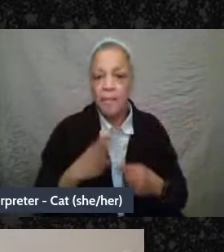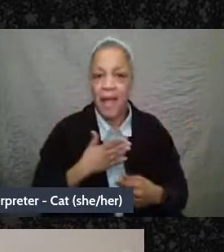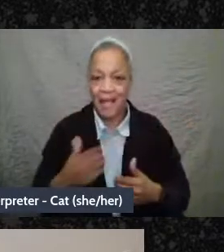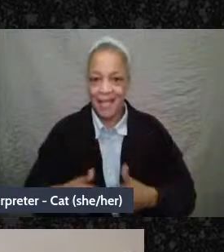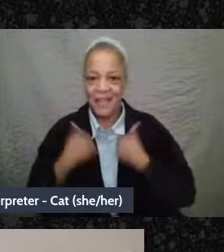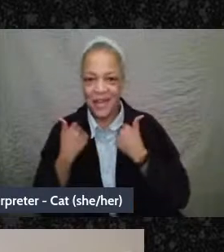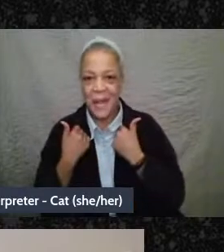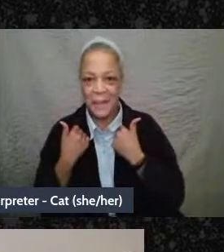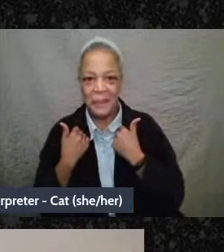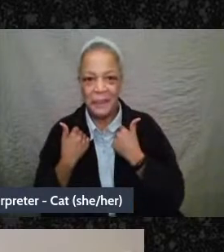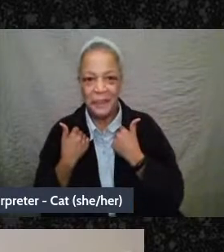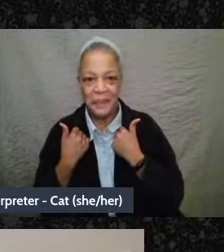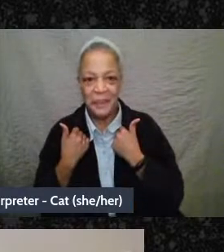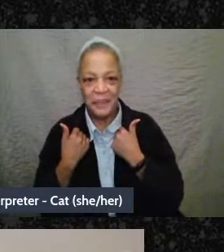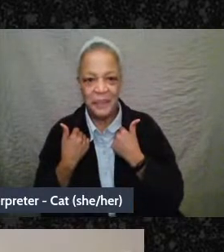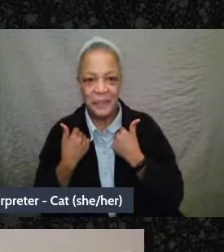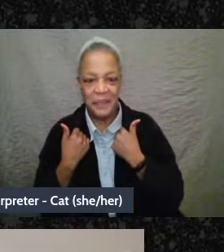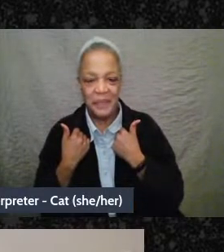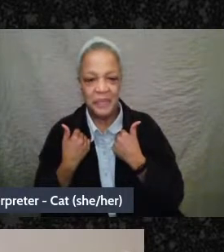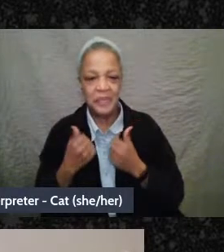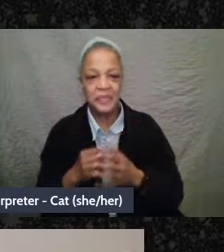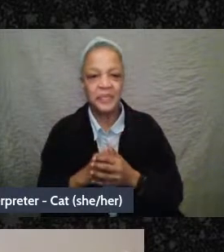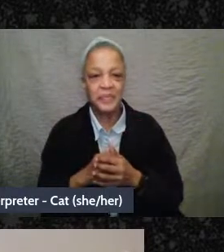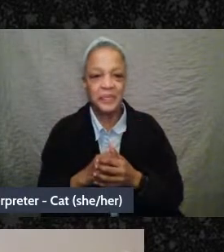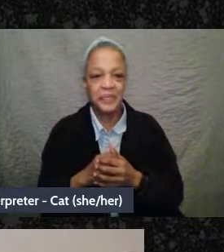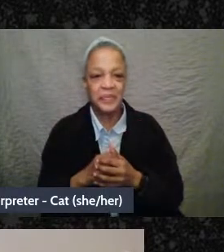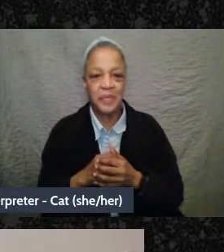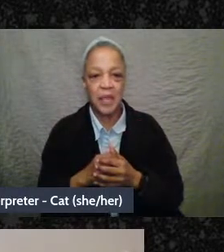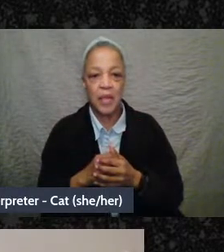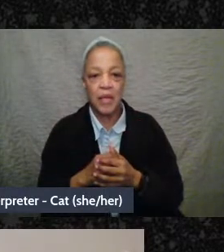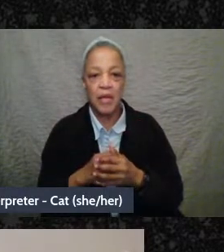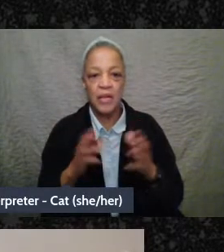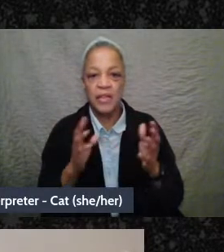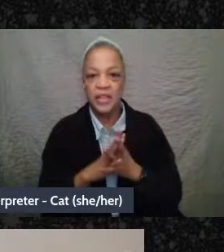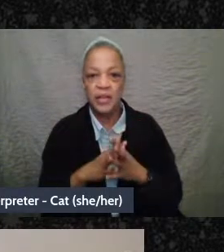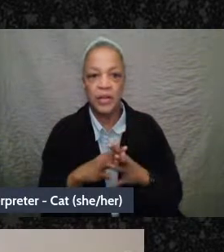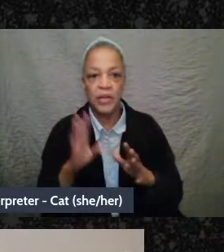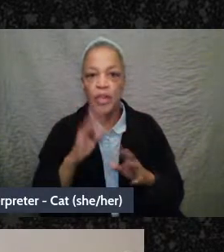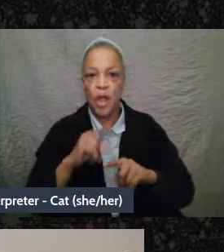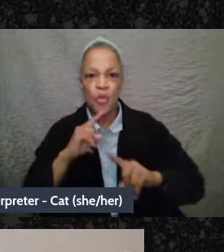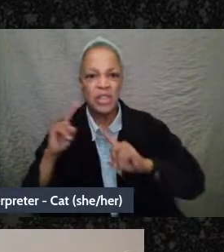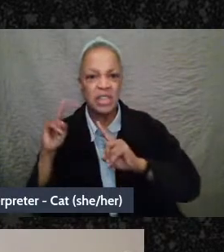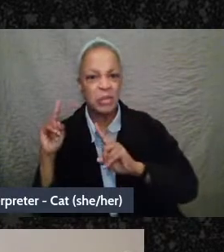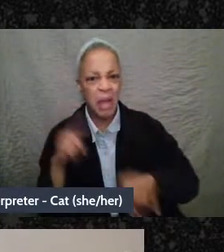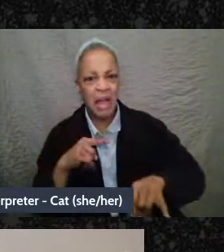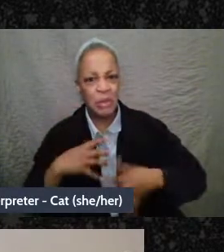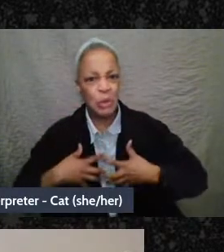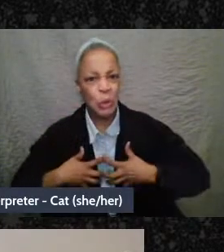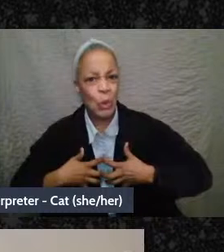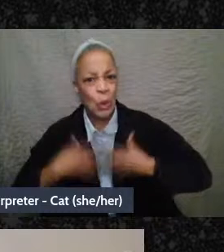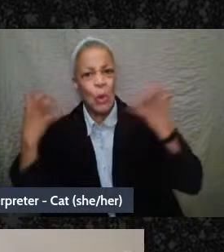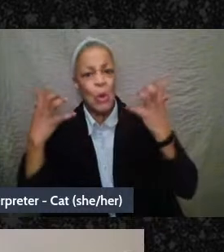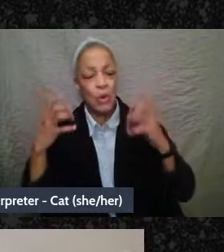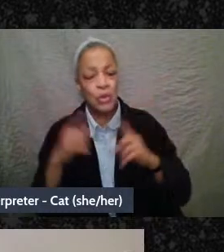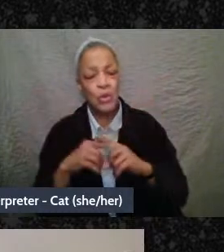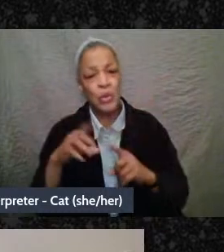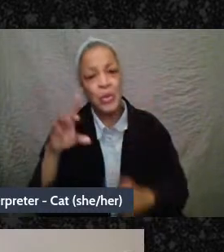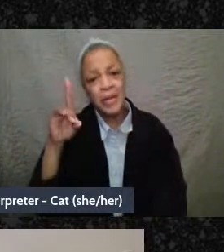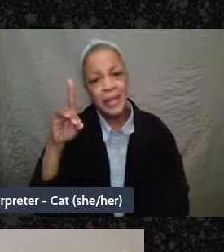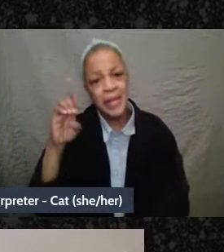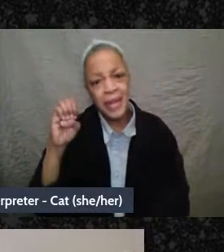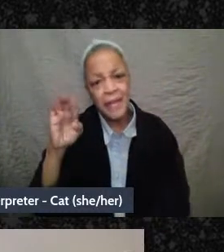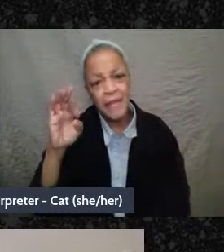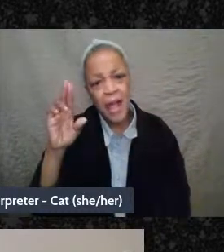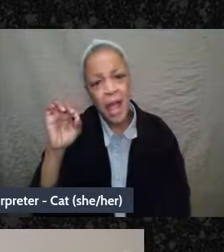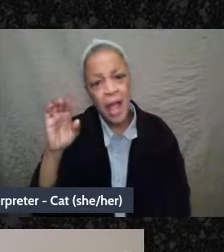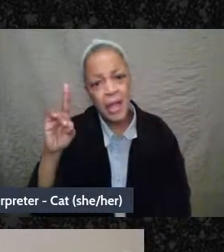lifetime, which is much shorter than that of police. And the ferocity of their response to the defund demand